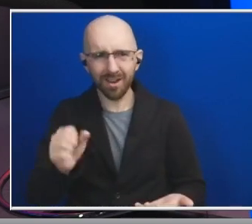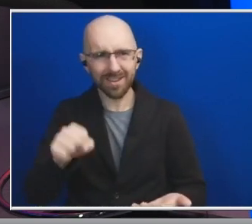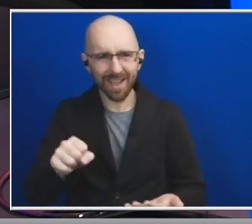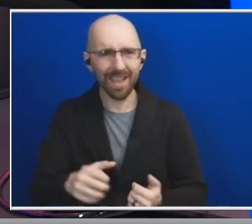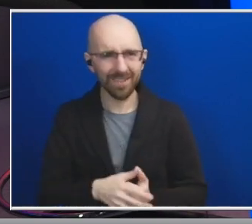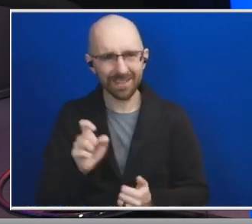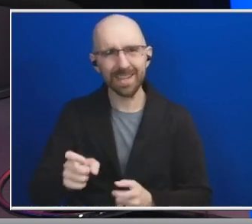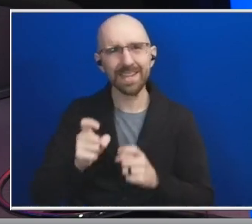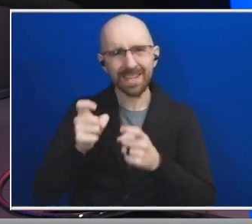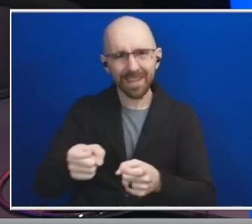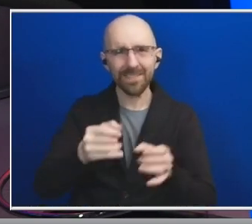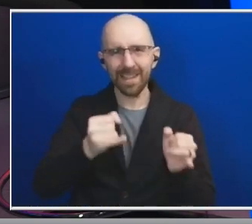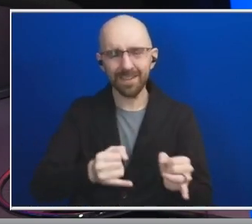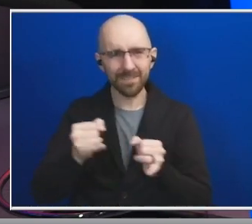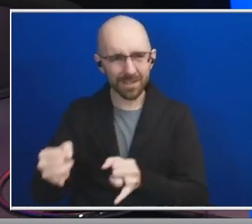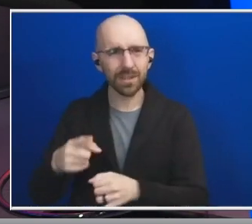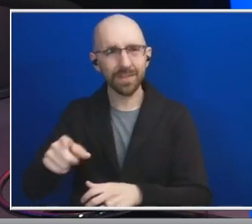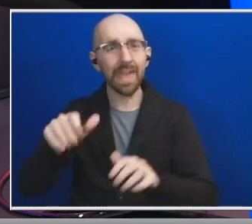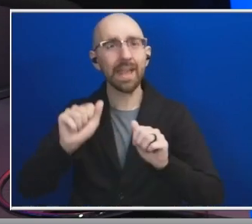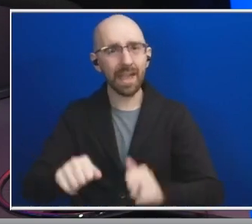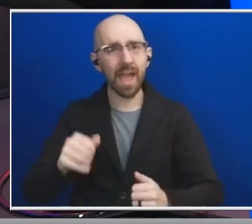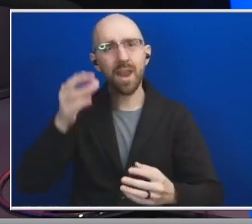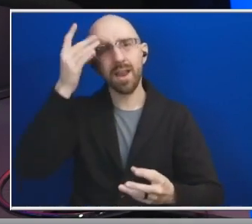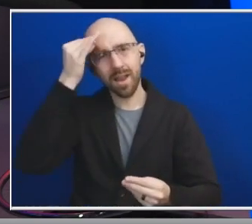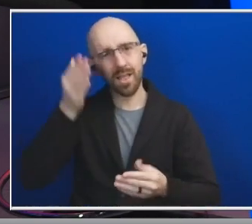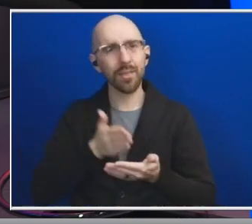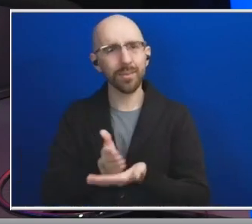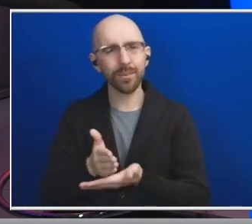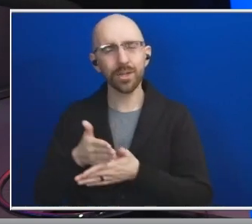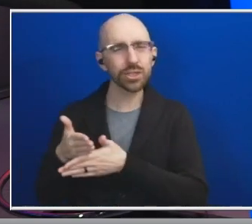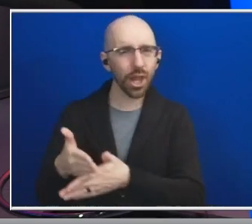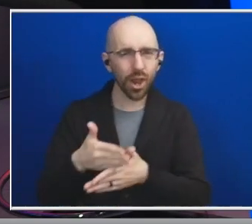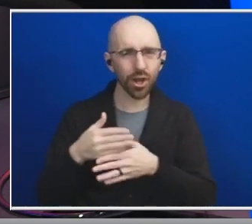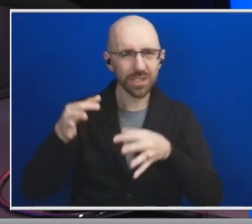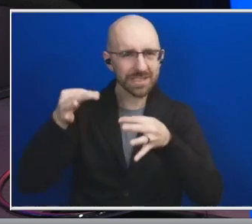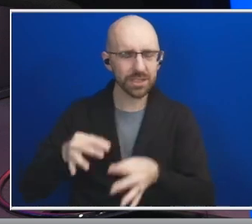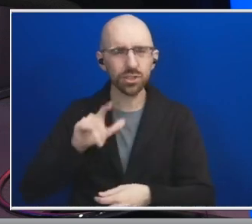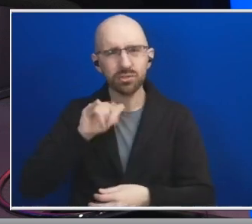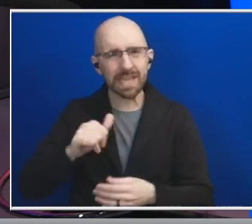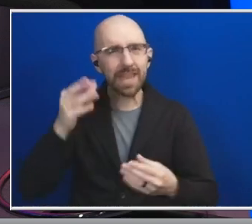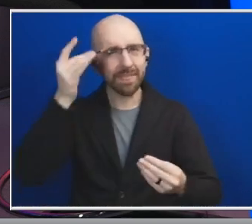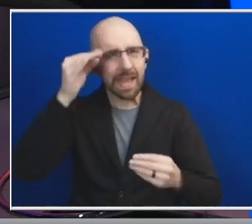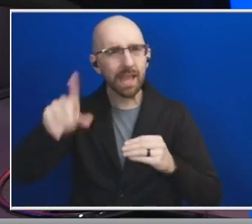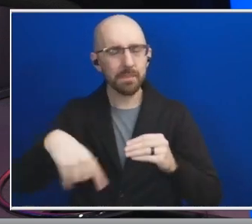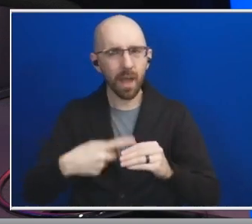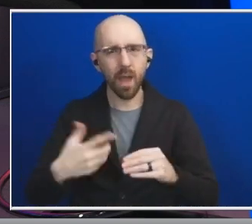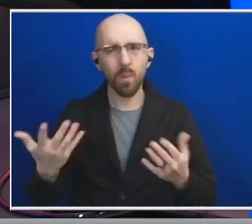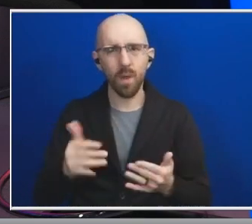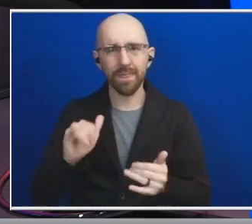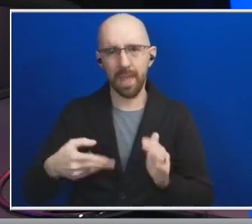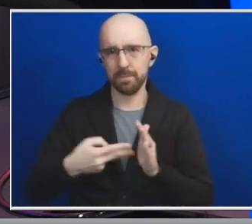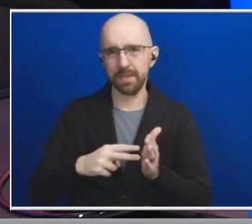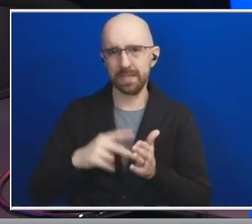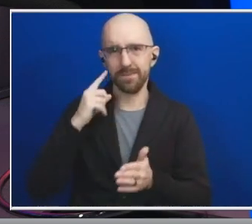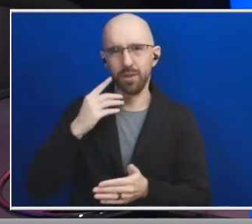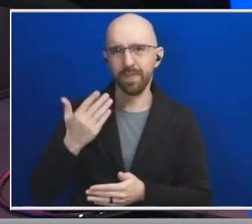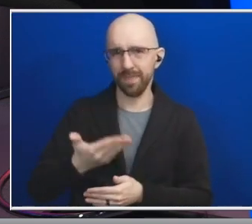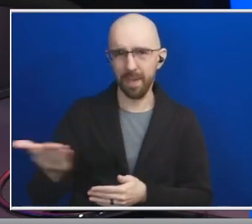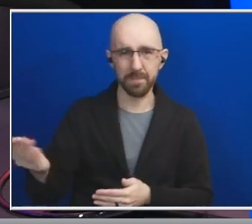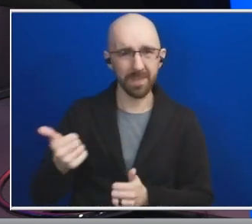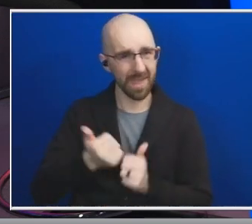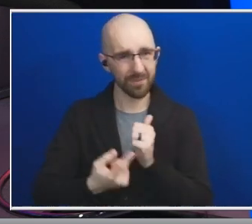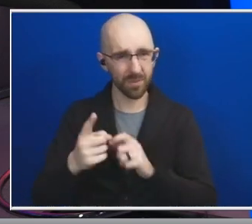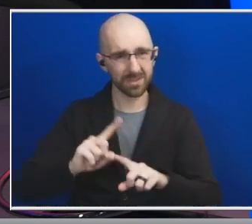Yes, and then they can, through shared decision, really think about what that means for them. And everyone's different too, you know? I